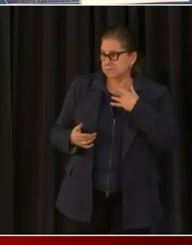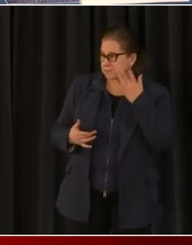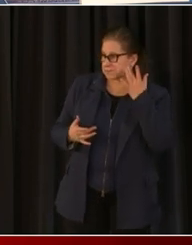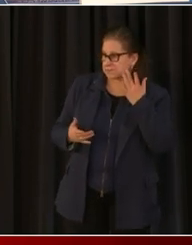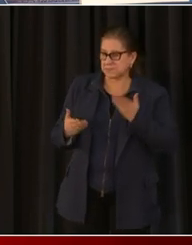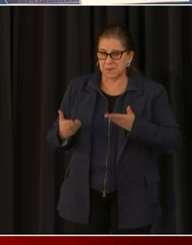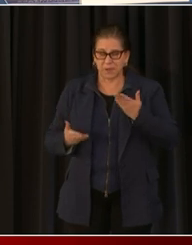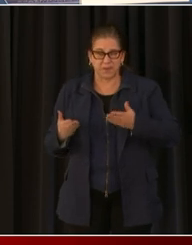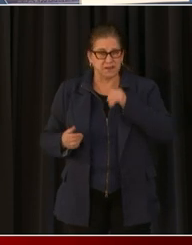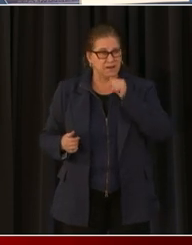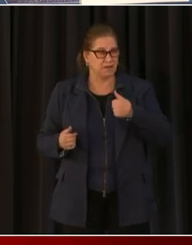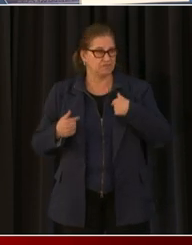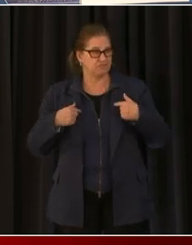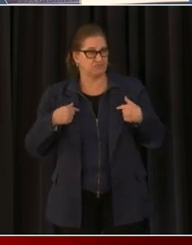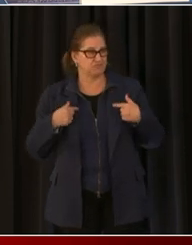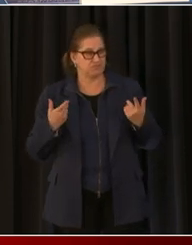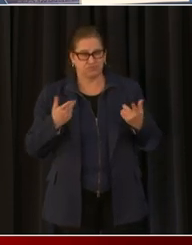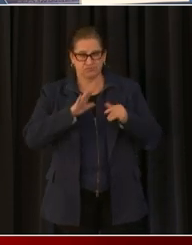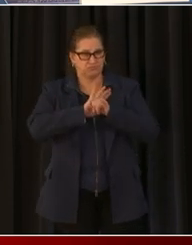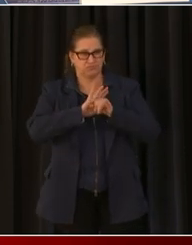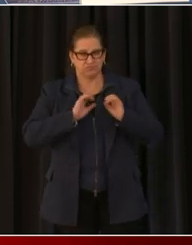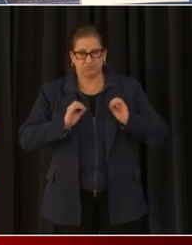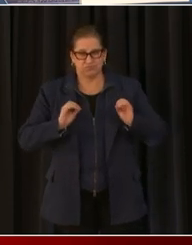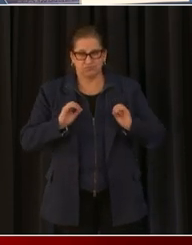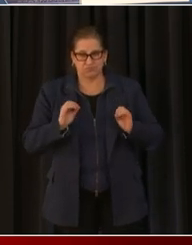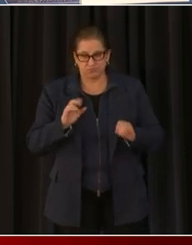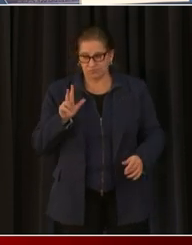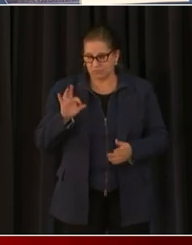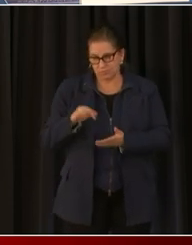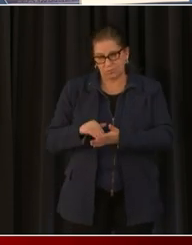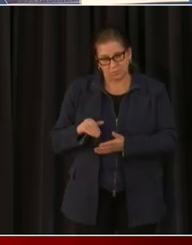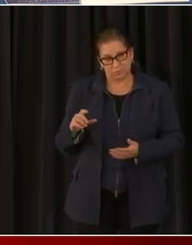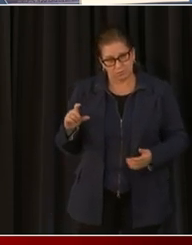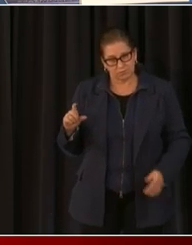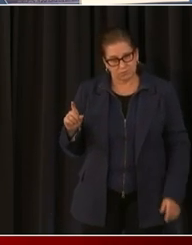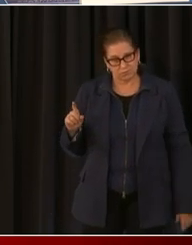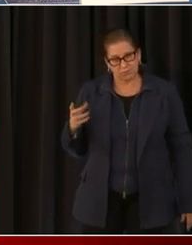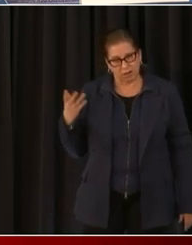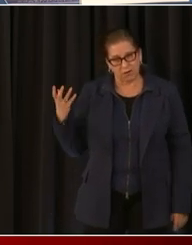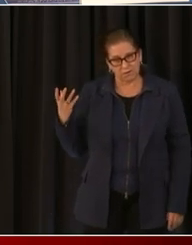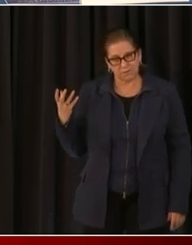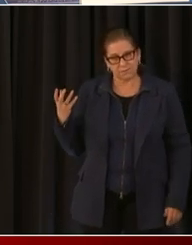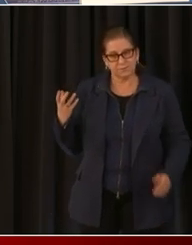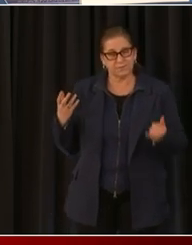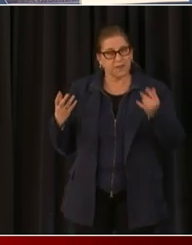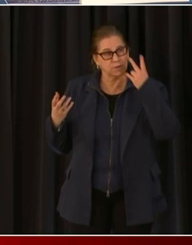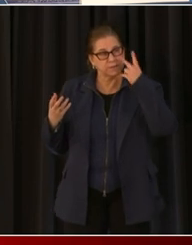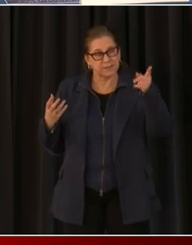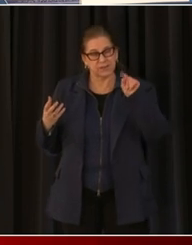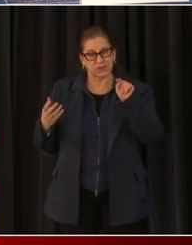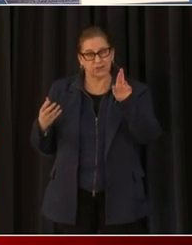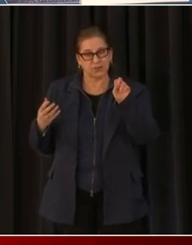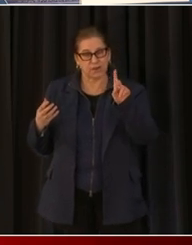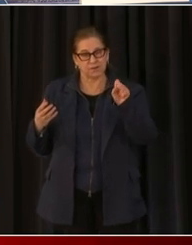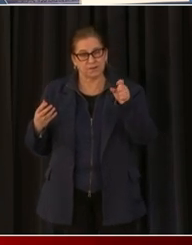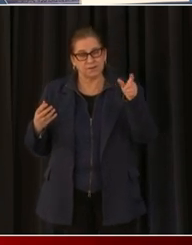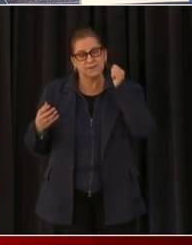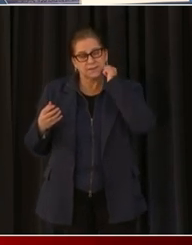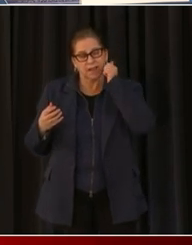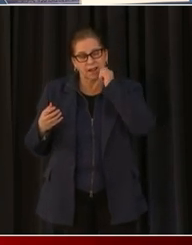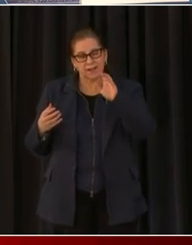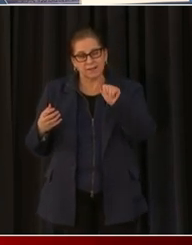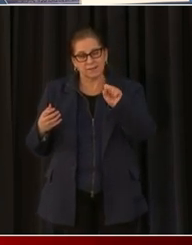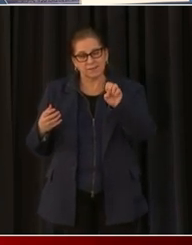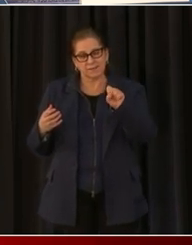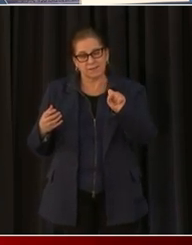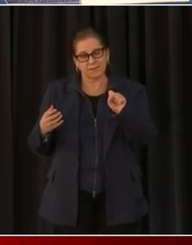testing. We also provide this on a daily basis. It's the trend and the daily case rate. We do average